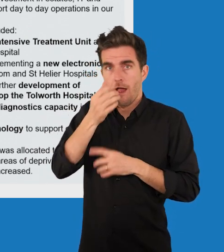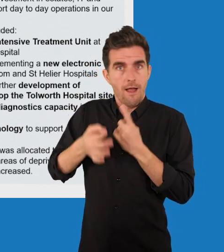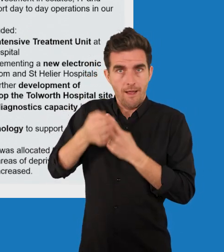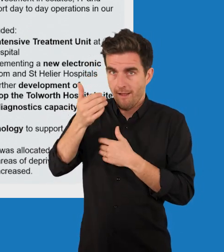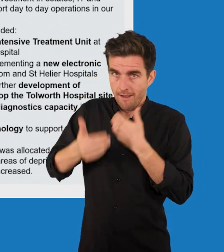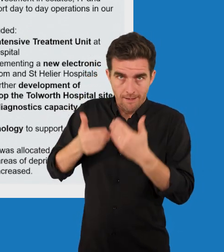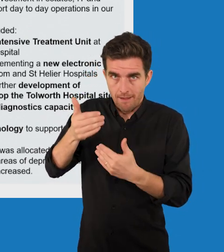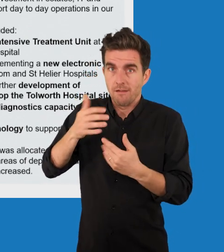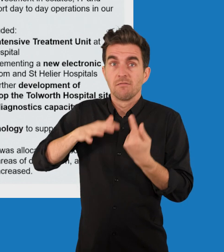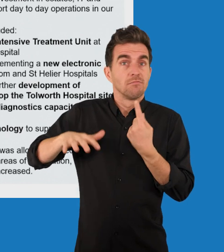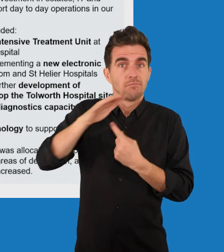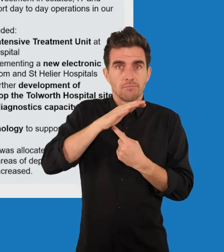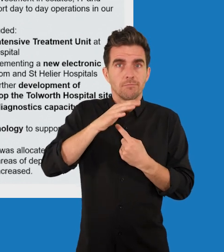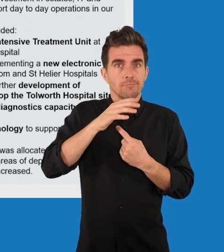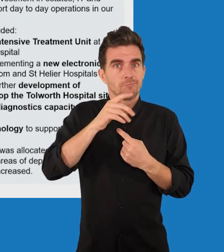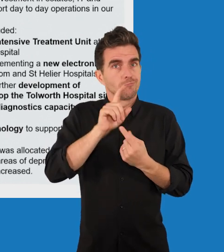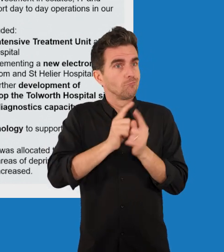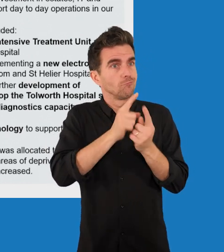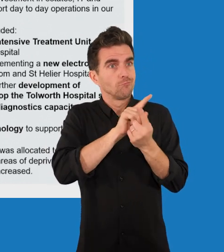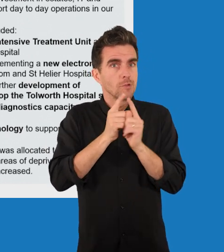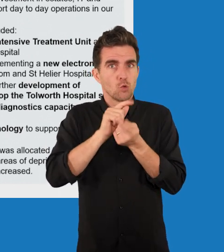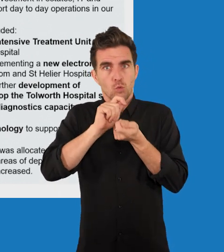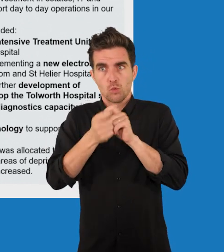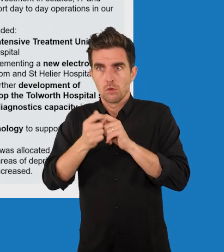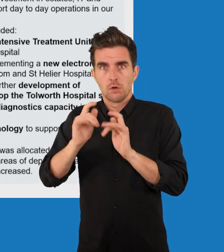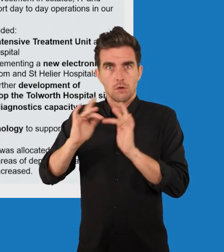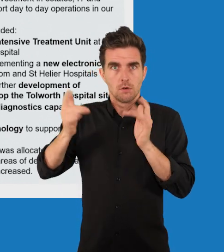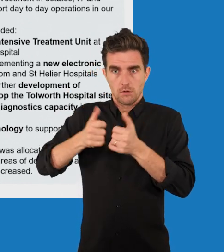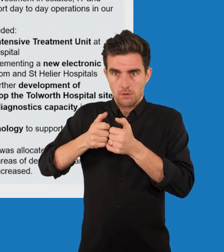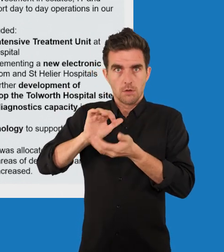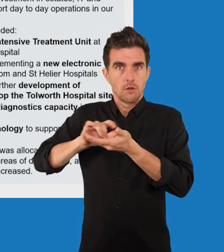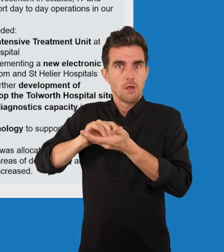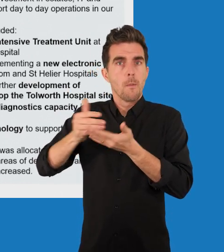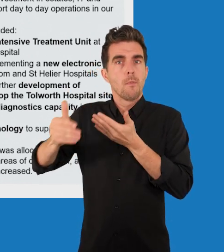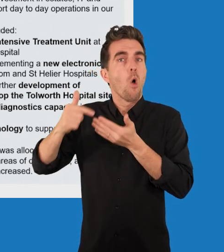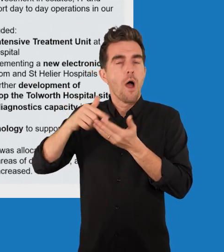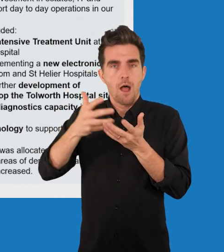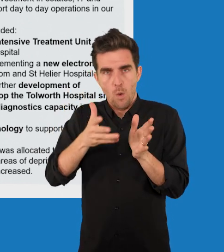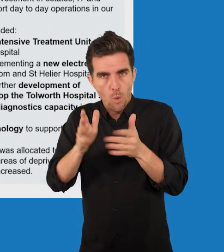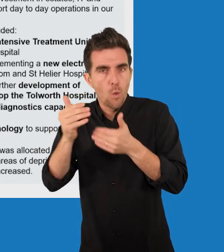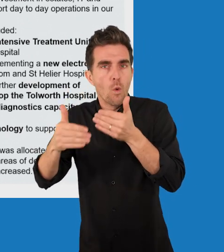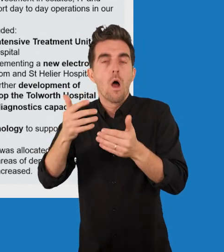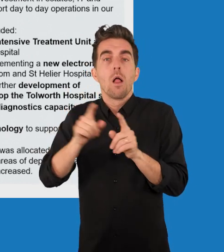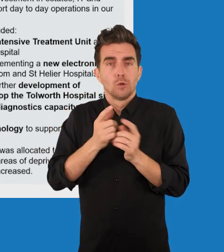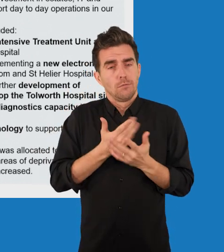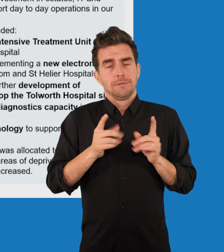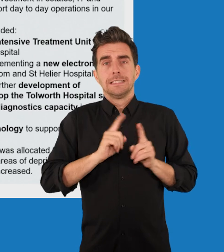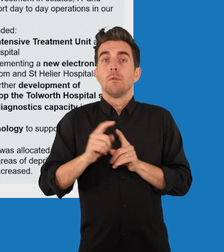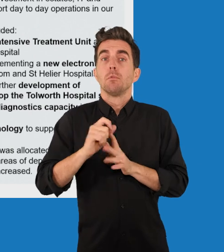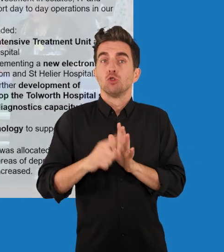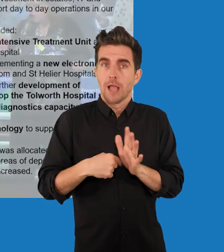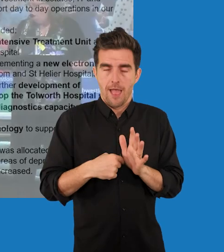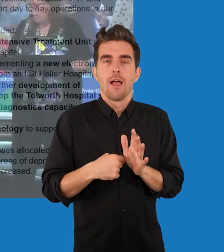to be able to move from the analogue world that we've been into the digital world as we go forwards. So really pleased that we've managed to complete a number of really